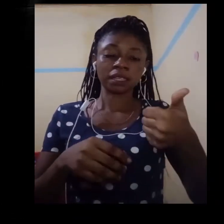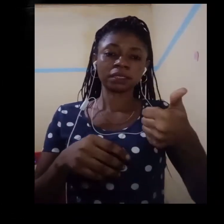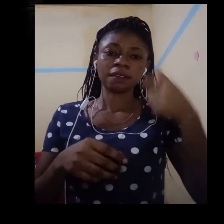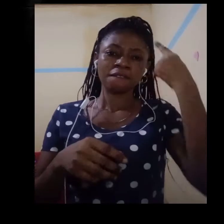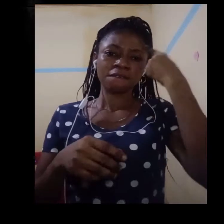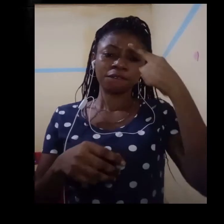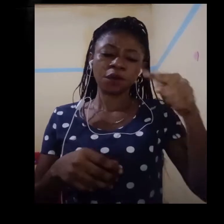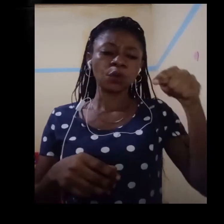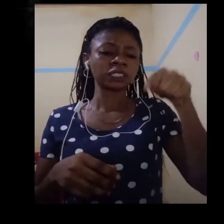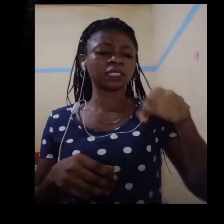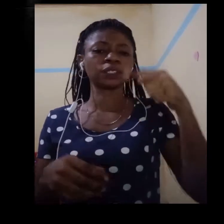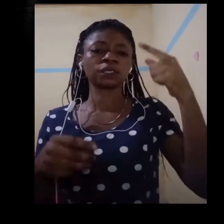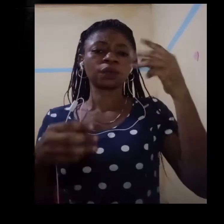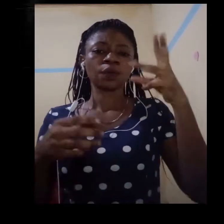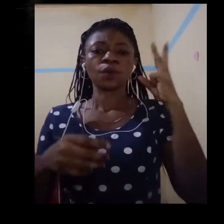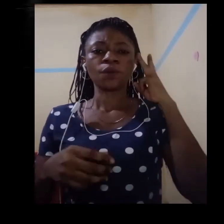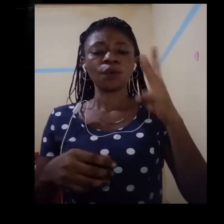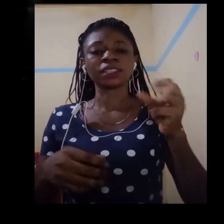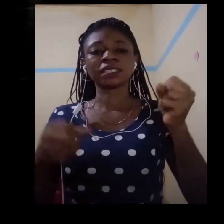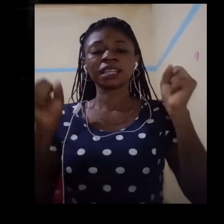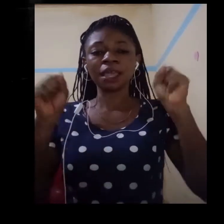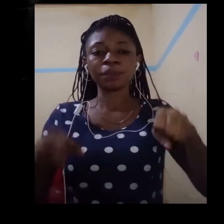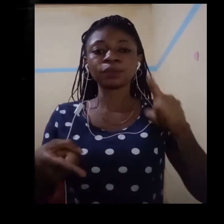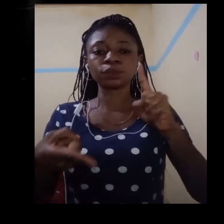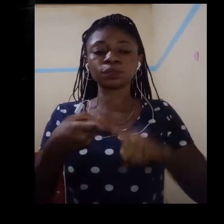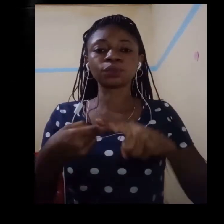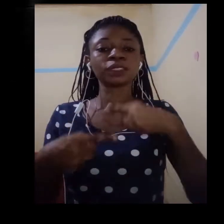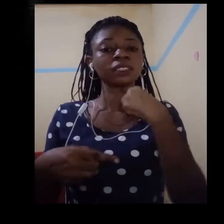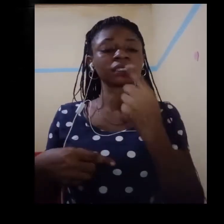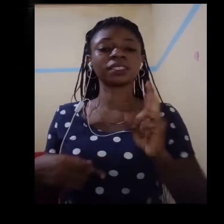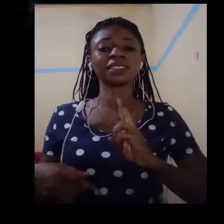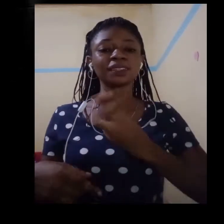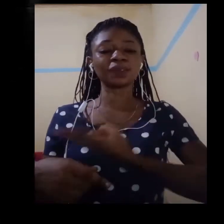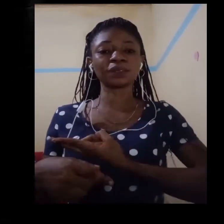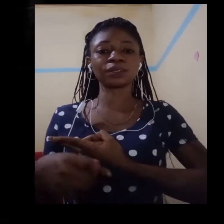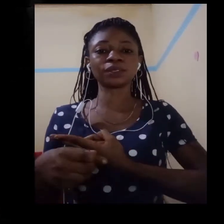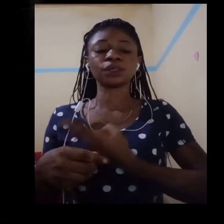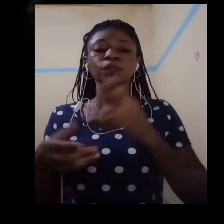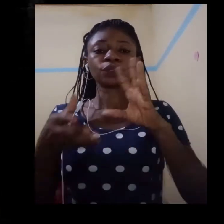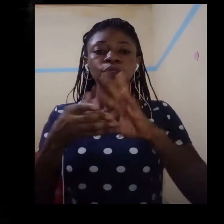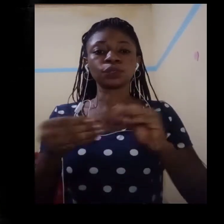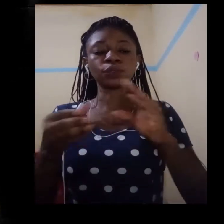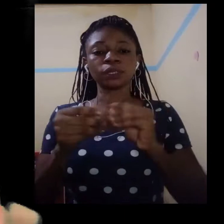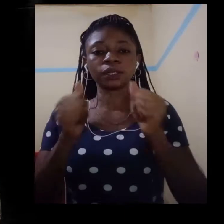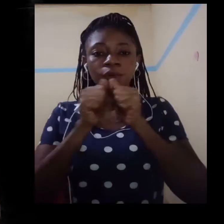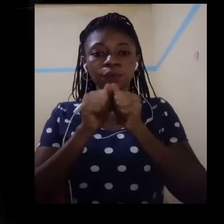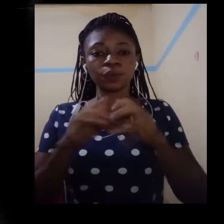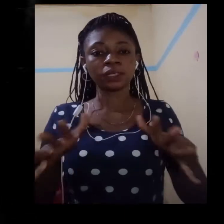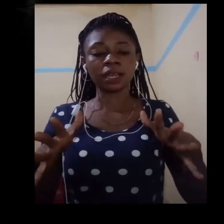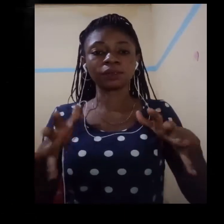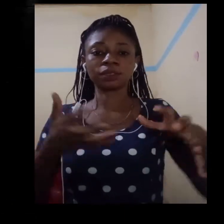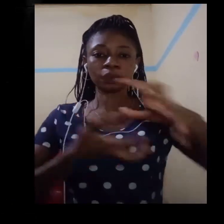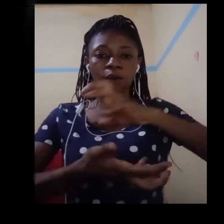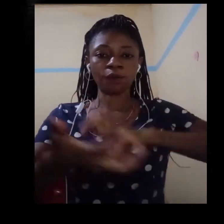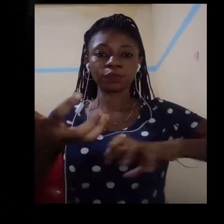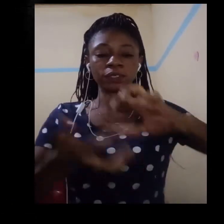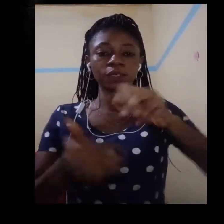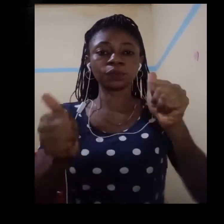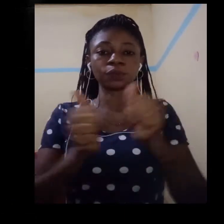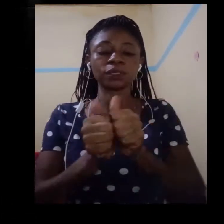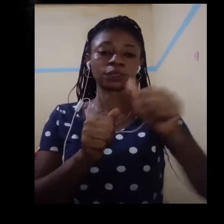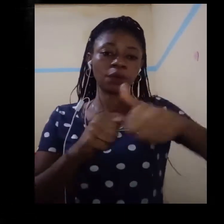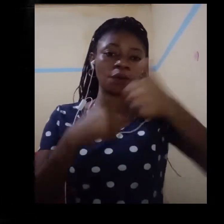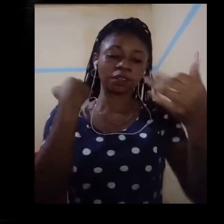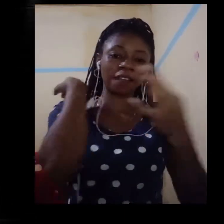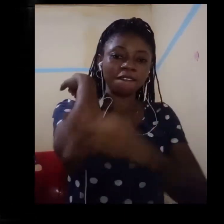us a story without having to mix it up with any foreign sign language, and